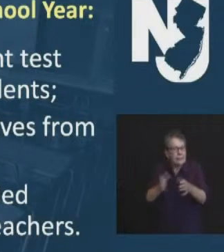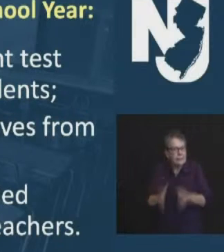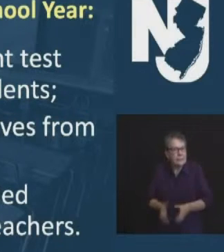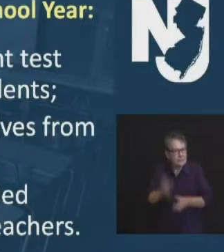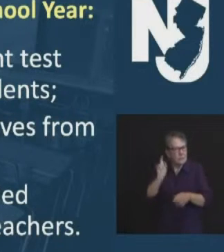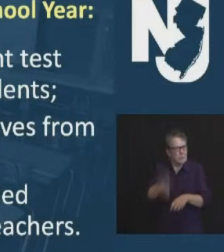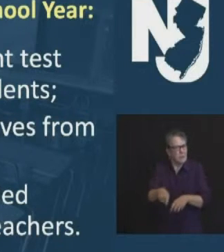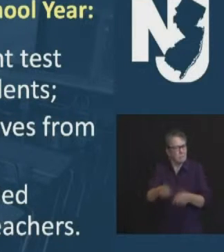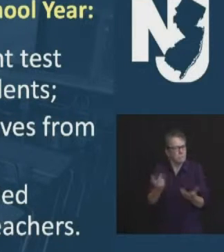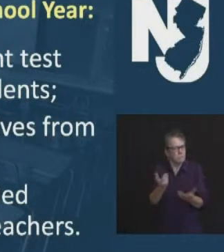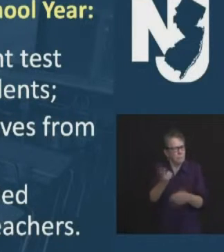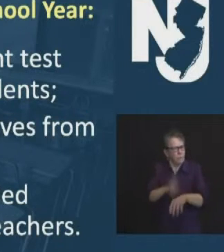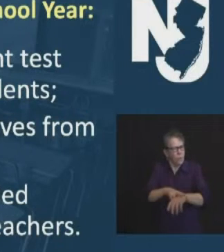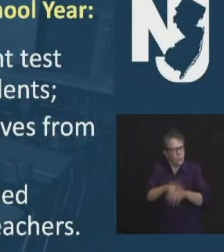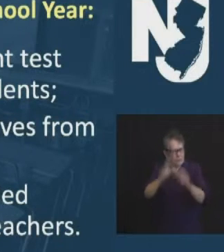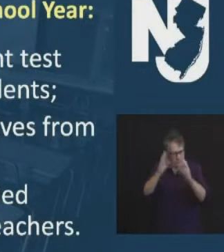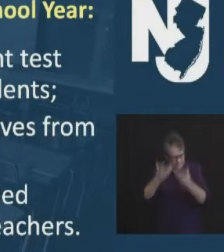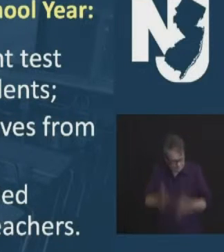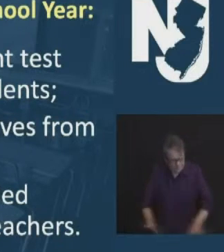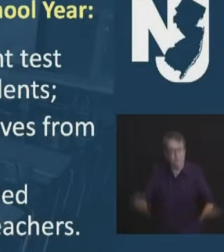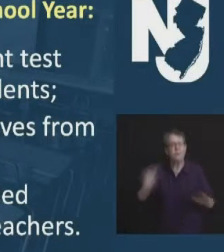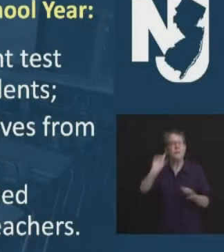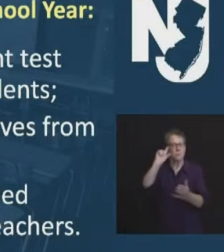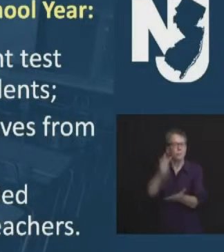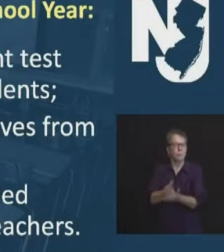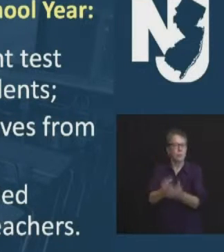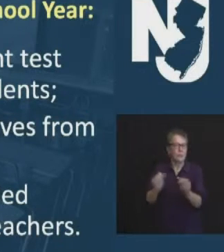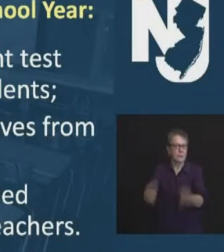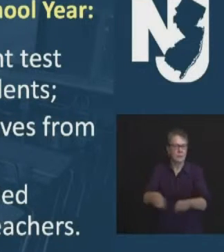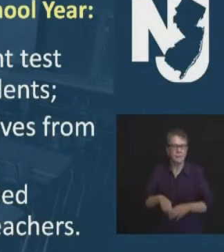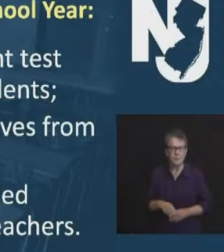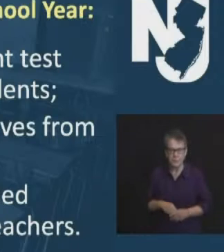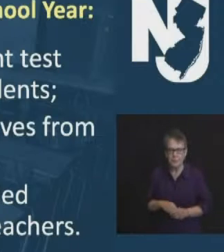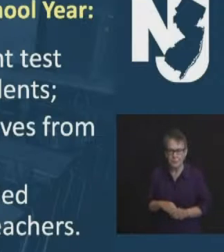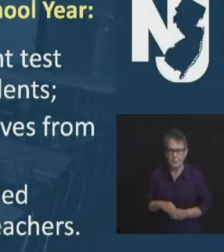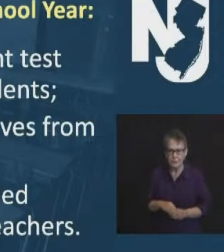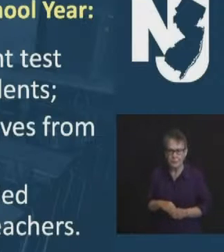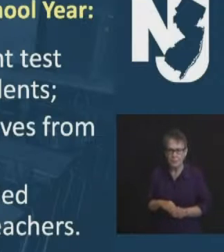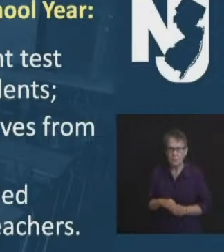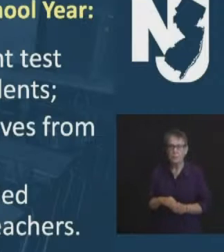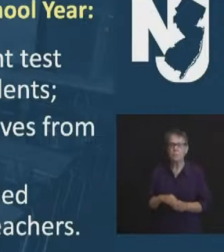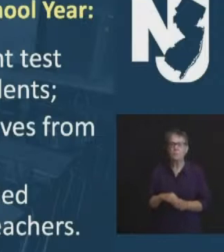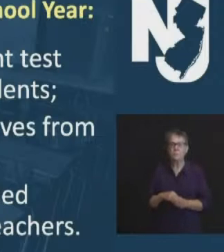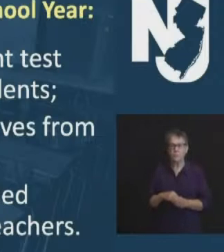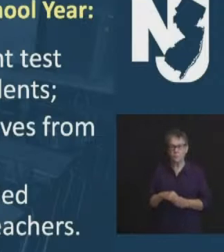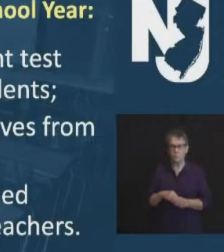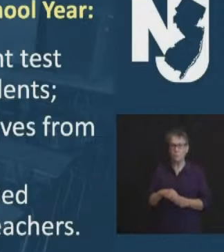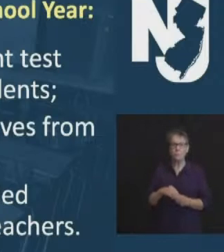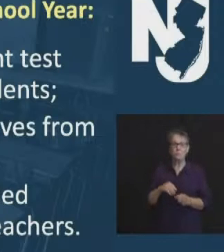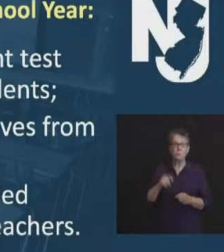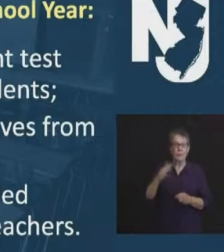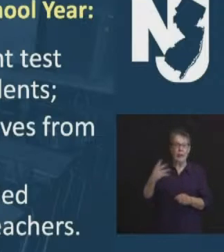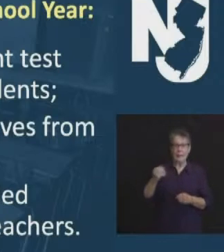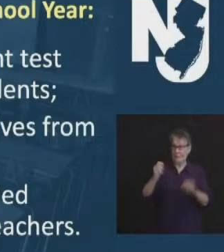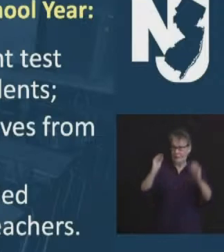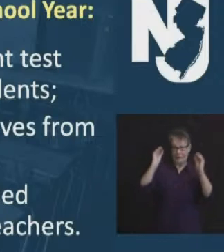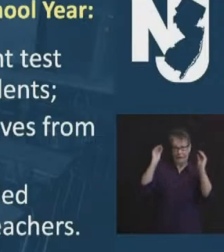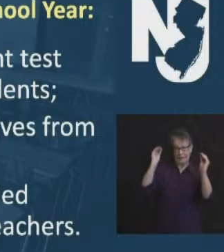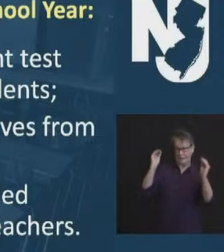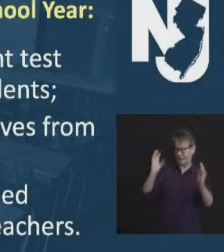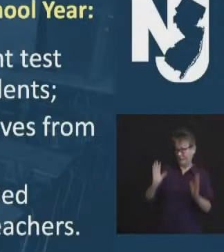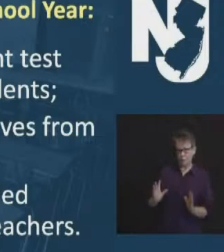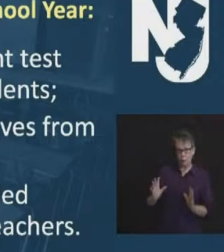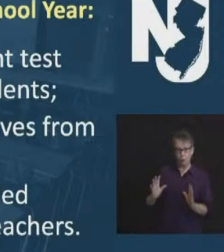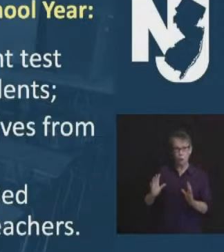evaluate educator performance based on student growth objectives when remote learning has thrown so much uncertainty into